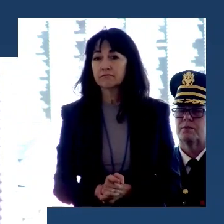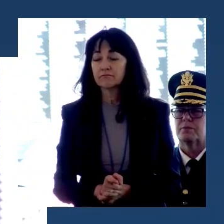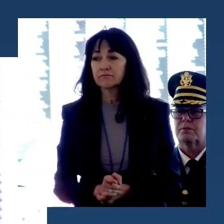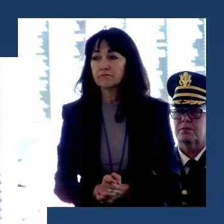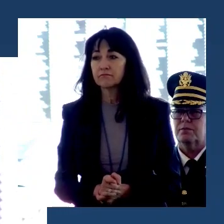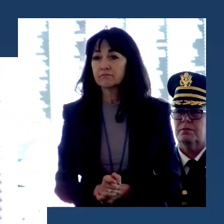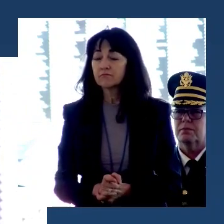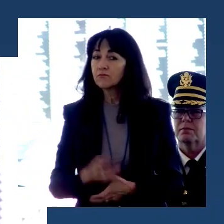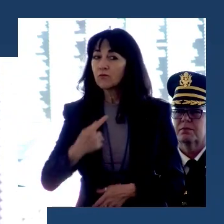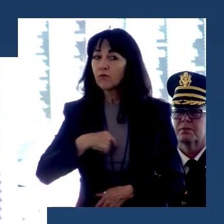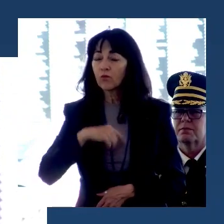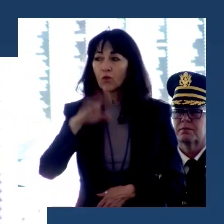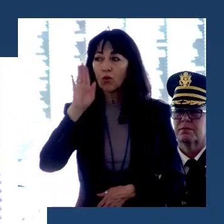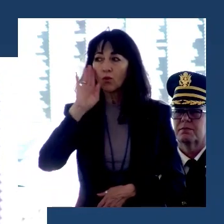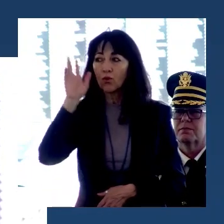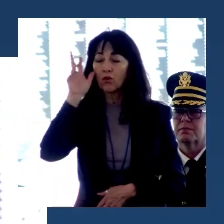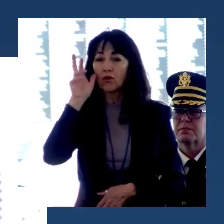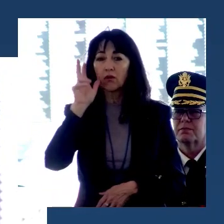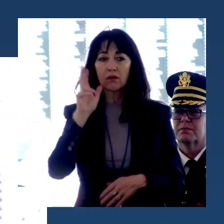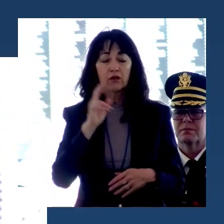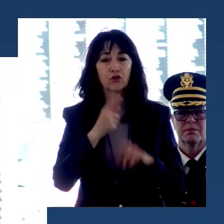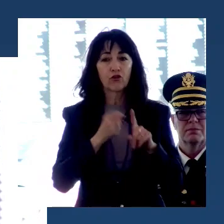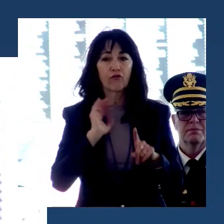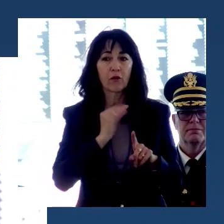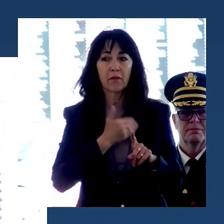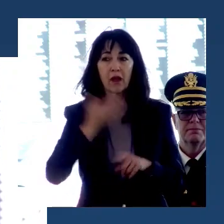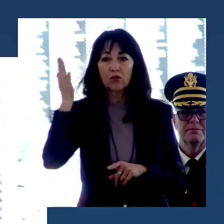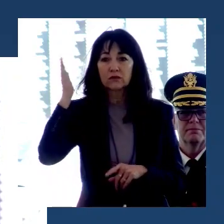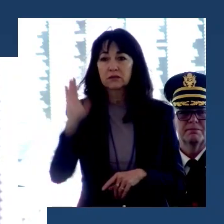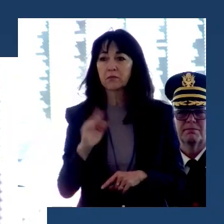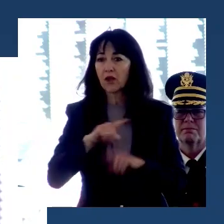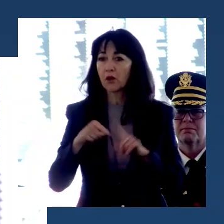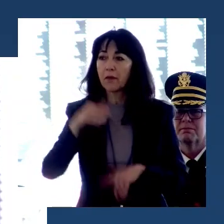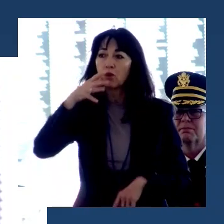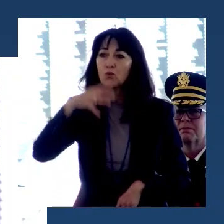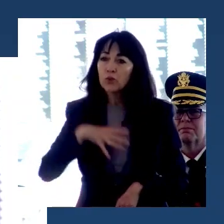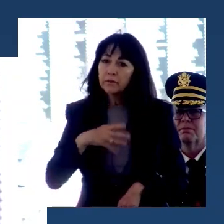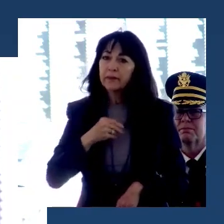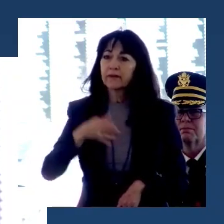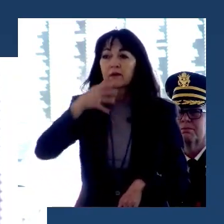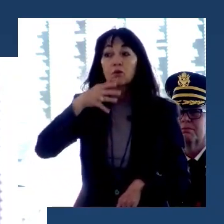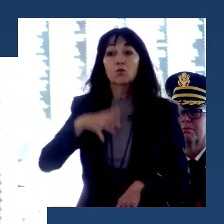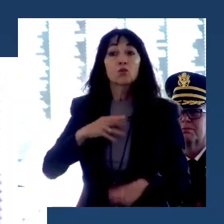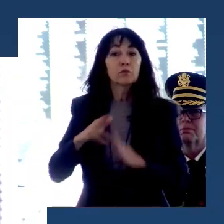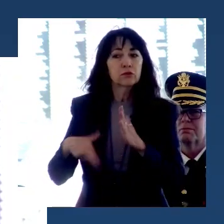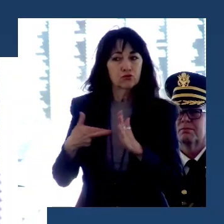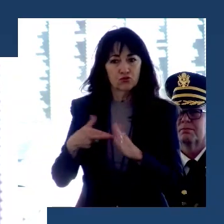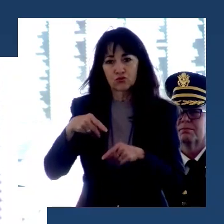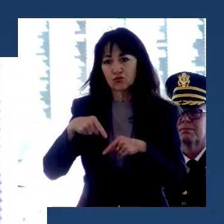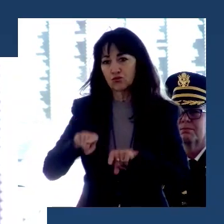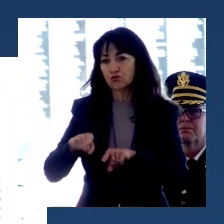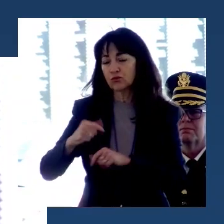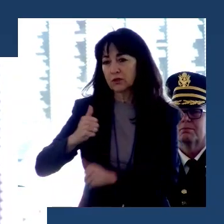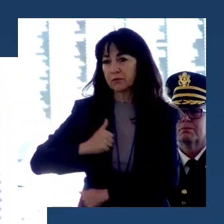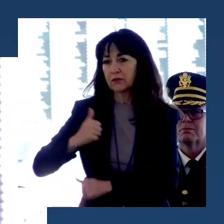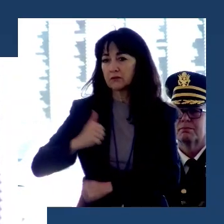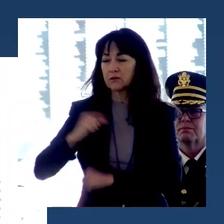and we're going to hear later from our guest speaker about women and their role in the military through the